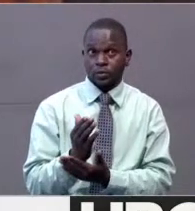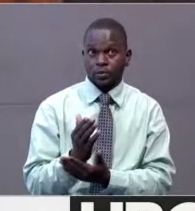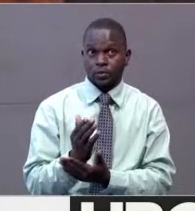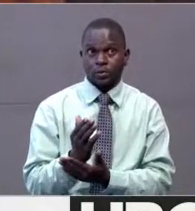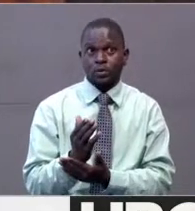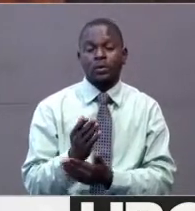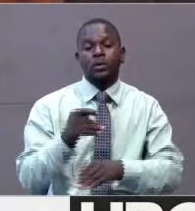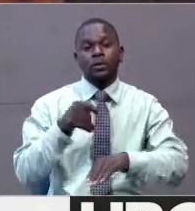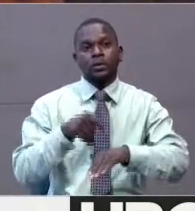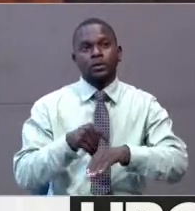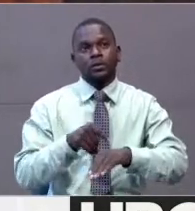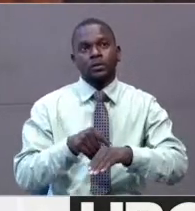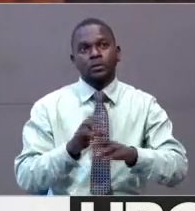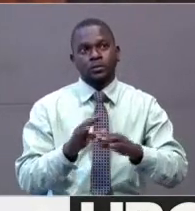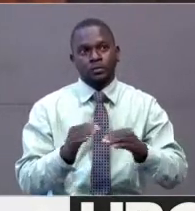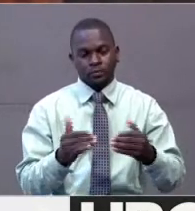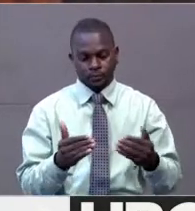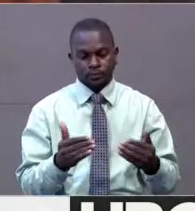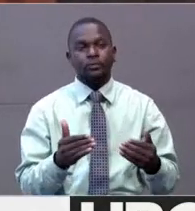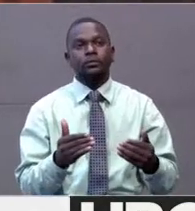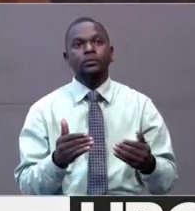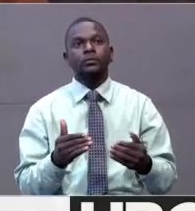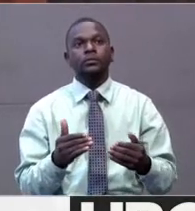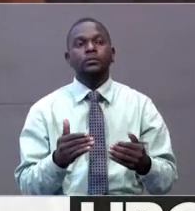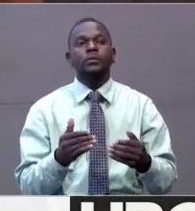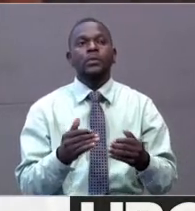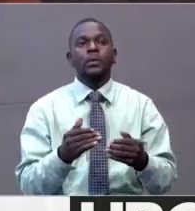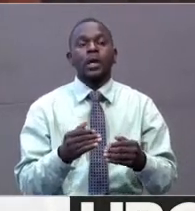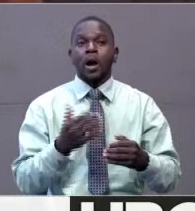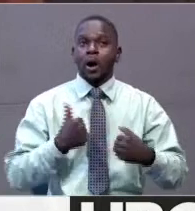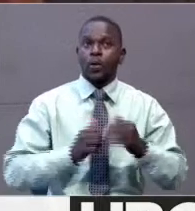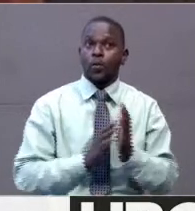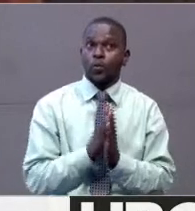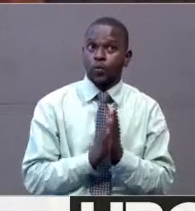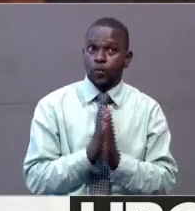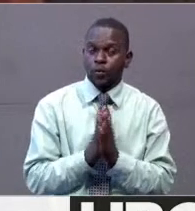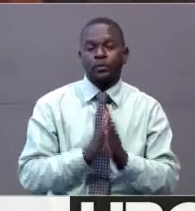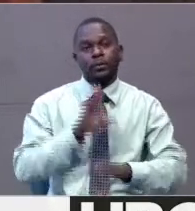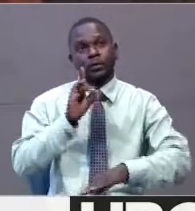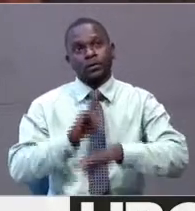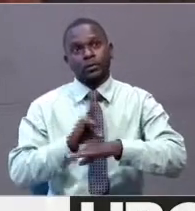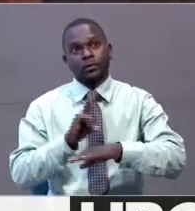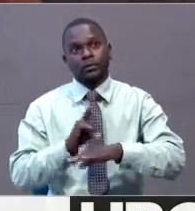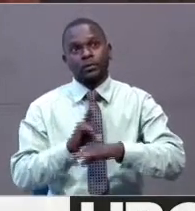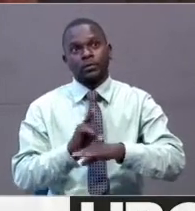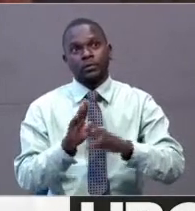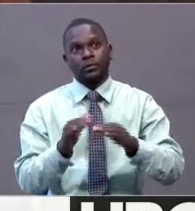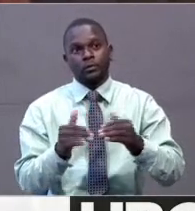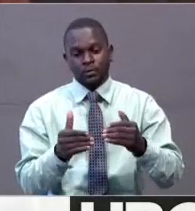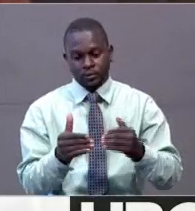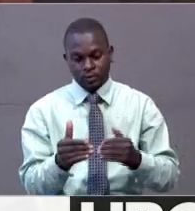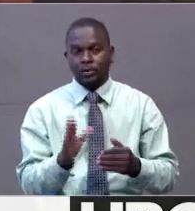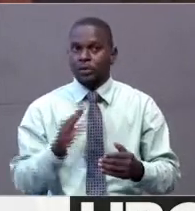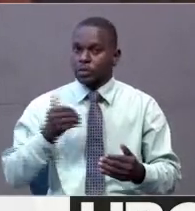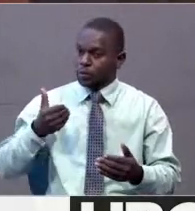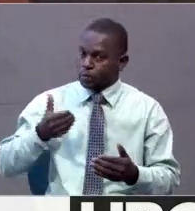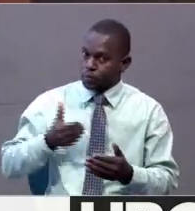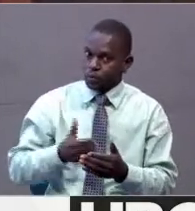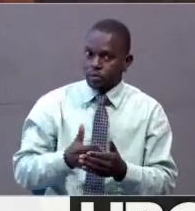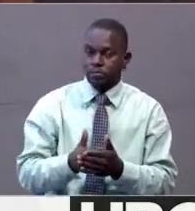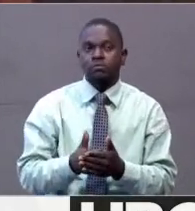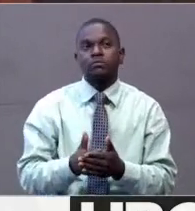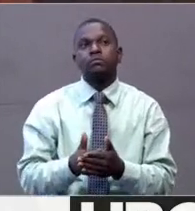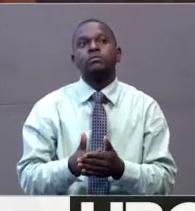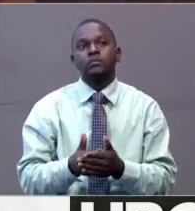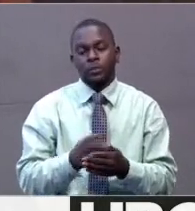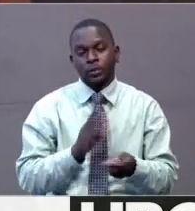the shuttle, and with the right consistency and motivation and determination, I believe we shall reach a very good part in